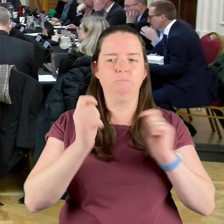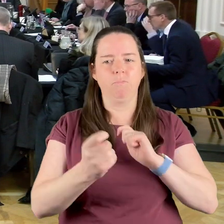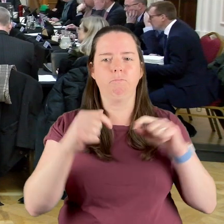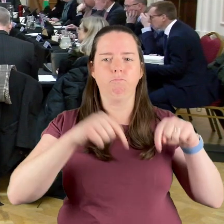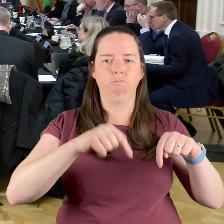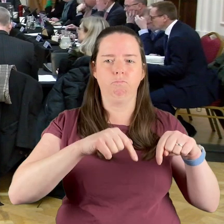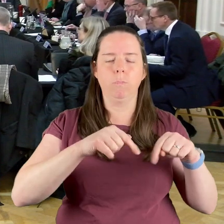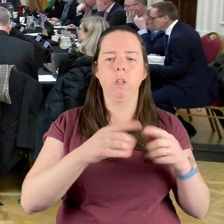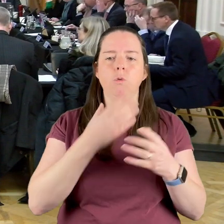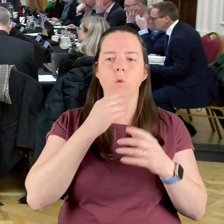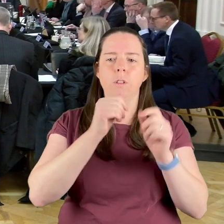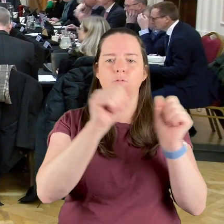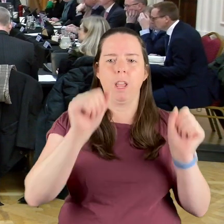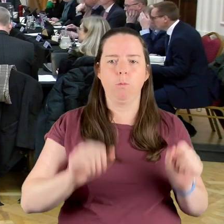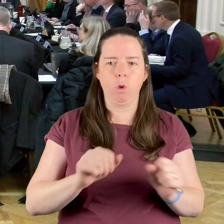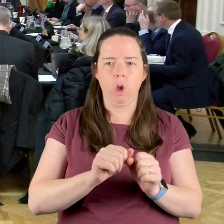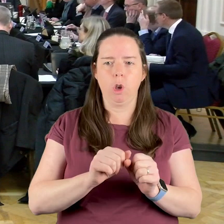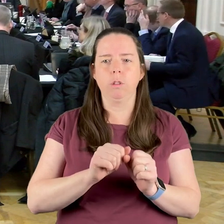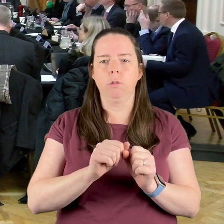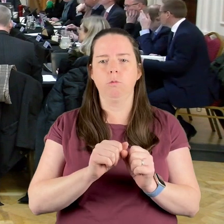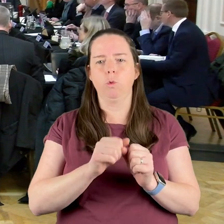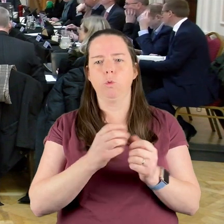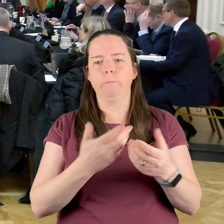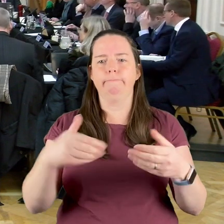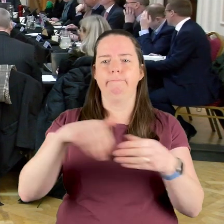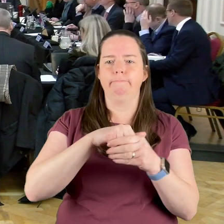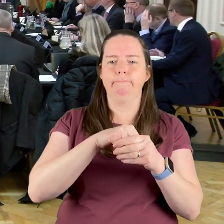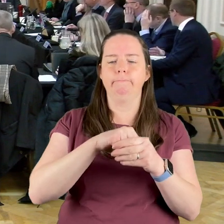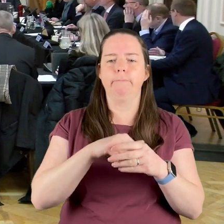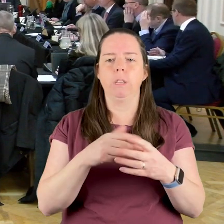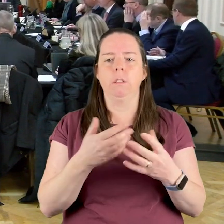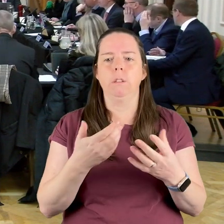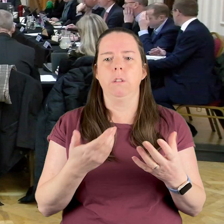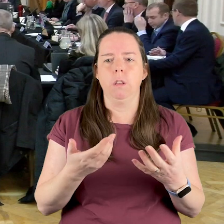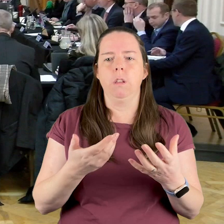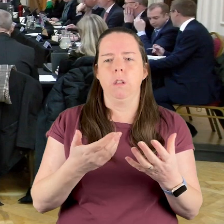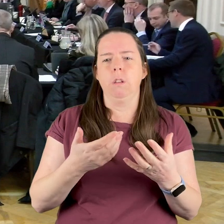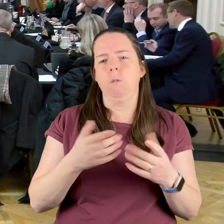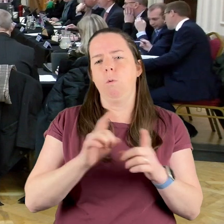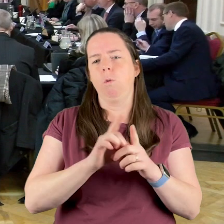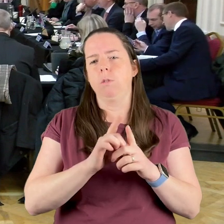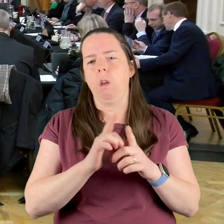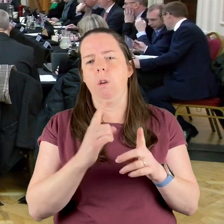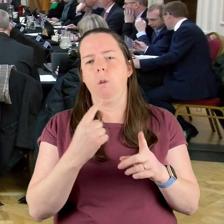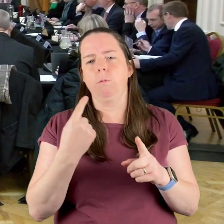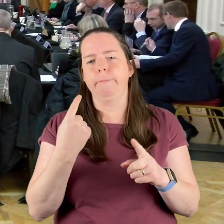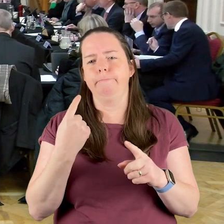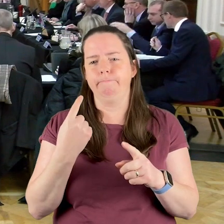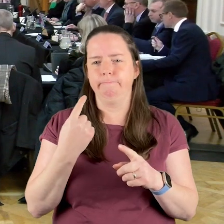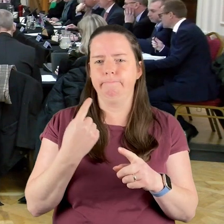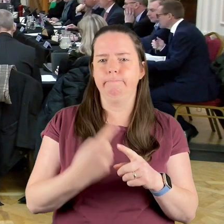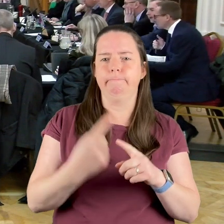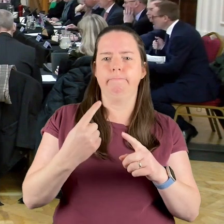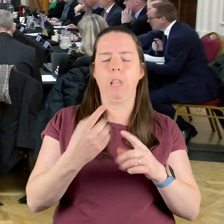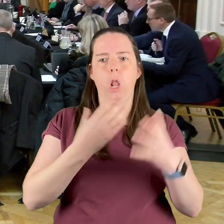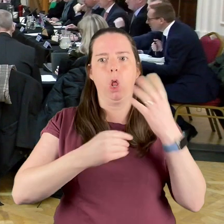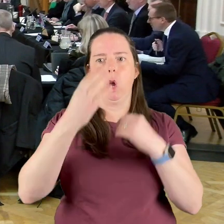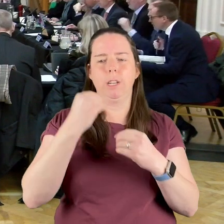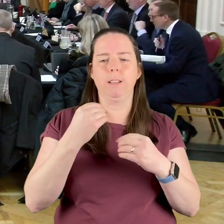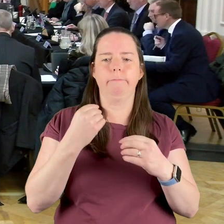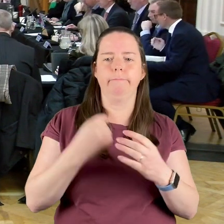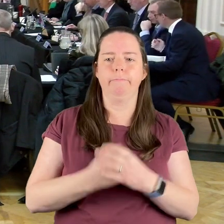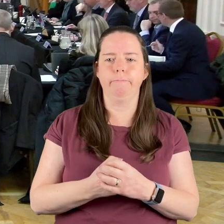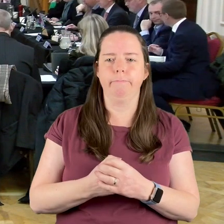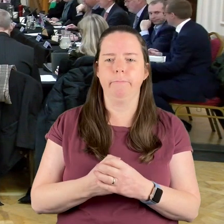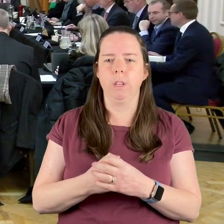they will report on this frame, on this system, and we would then use the framework to probably then be able to put teams and trains